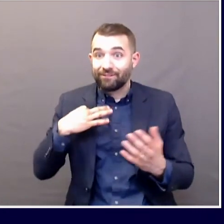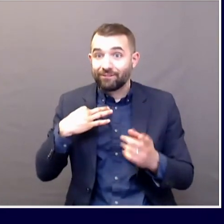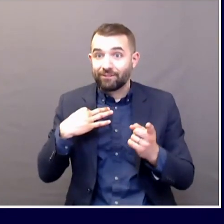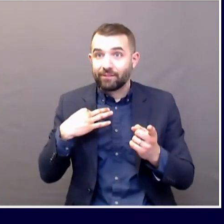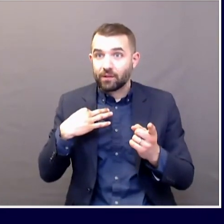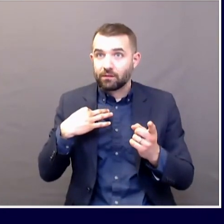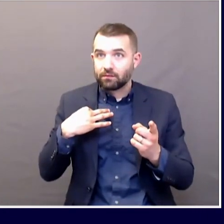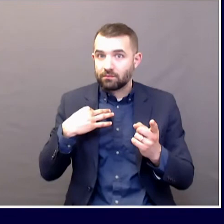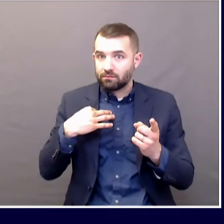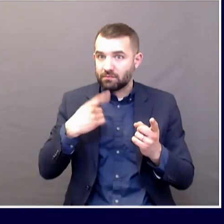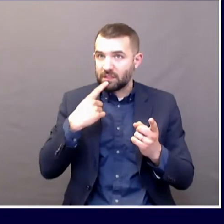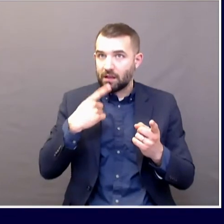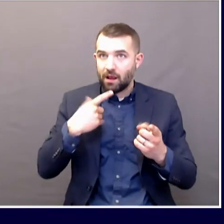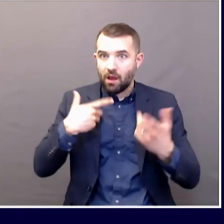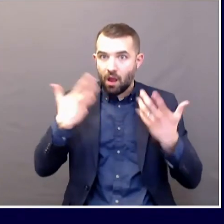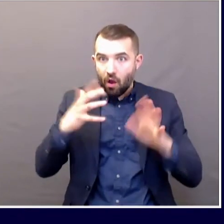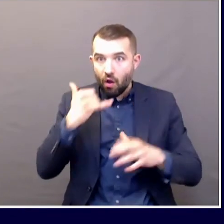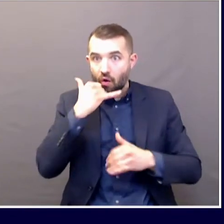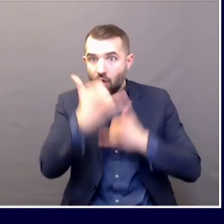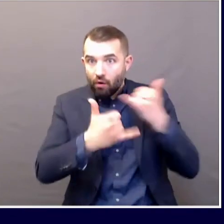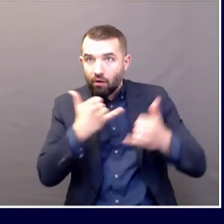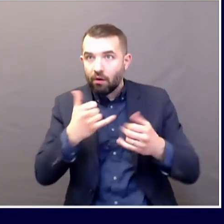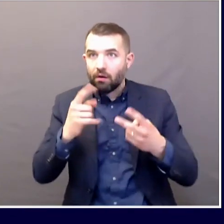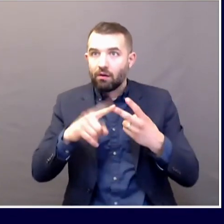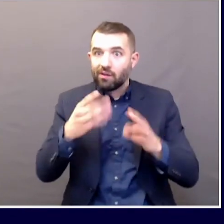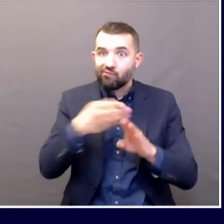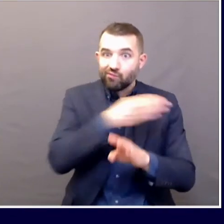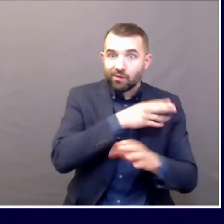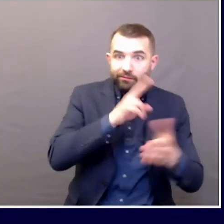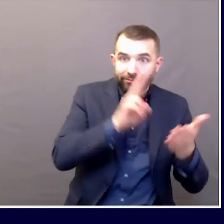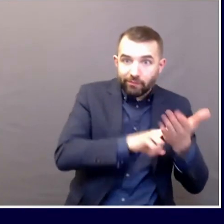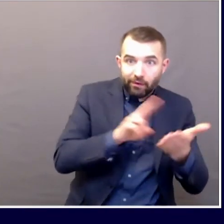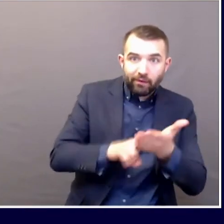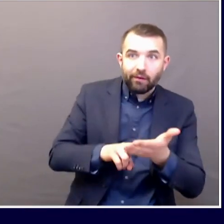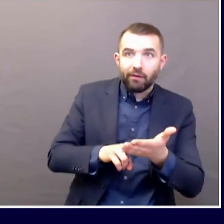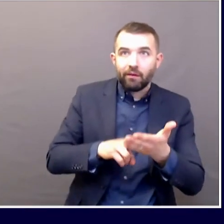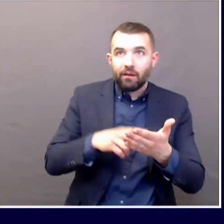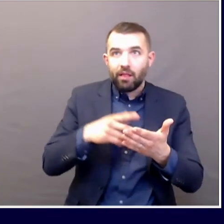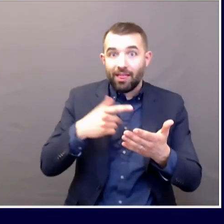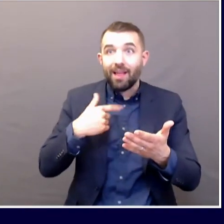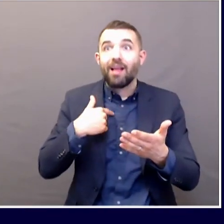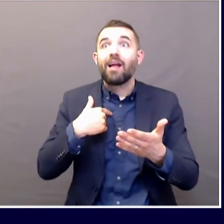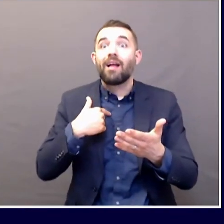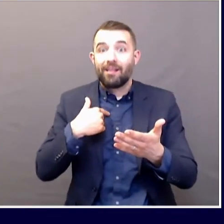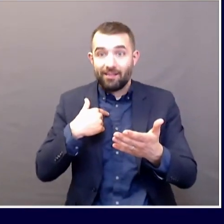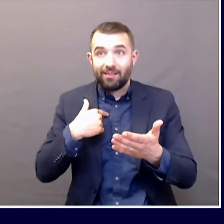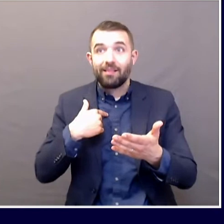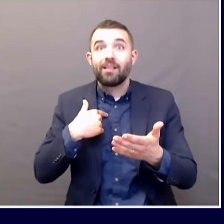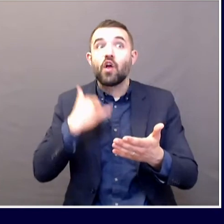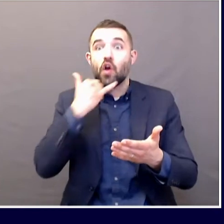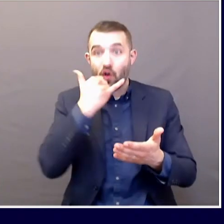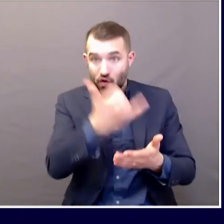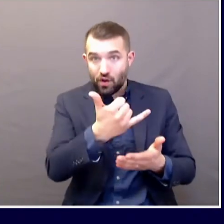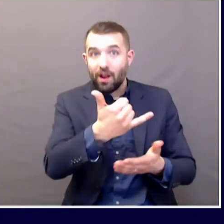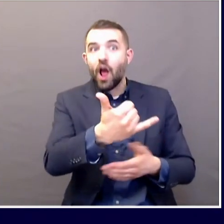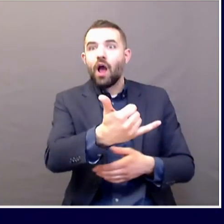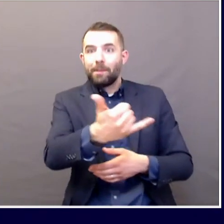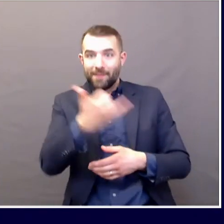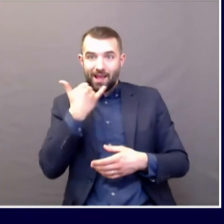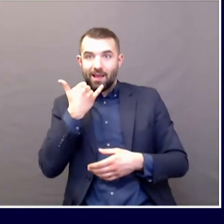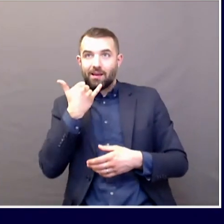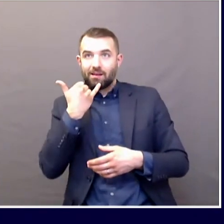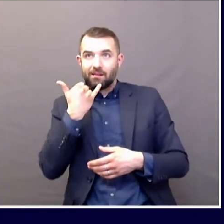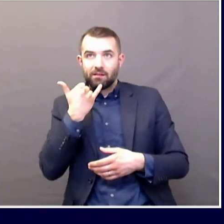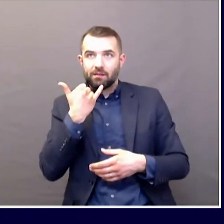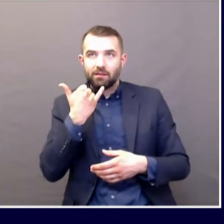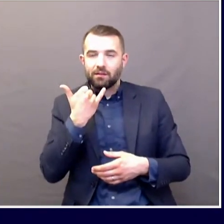I've pre-registered, I'm waiting for that confirmation call back, but unfortunately, while I'm working, I can't use my cell phone and therefore